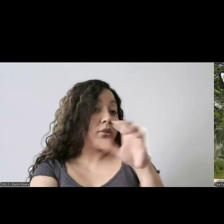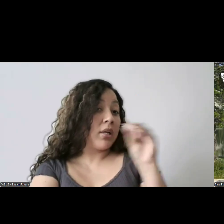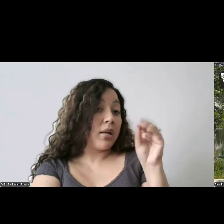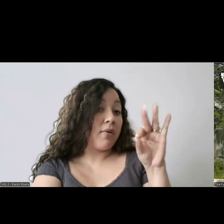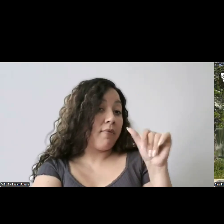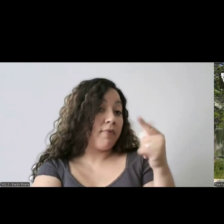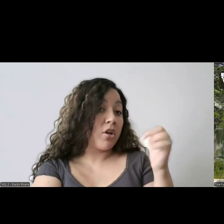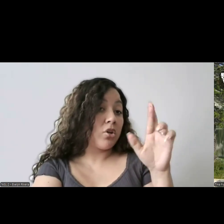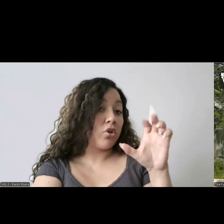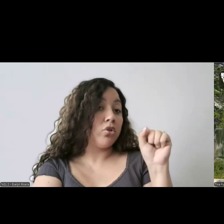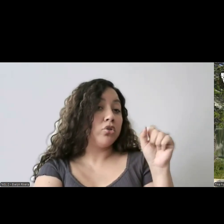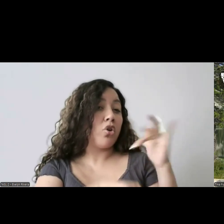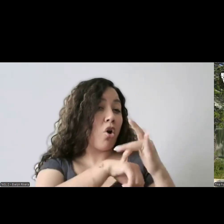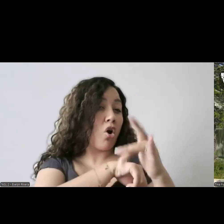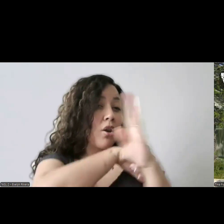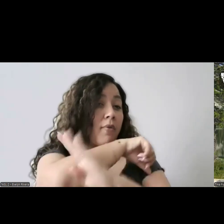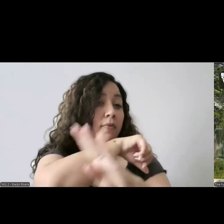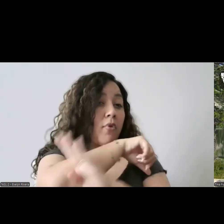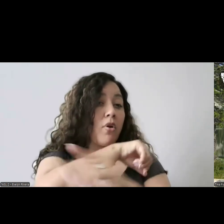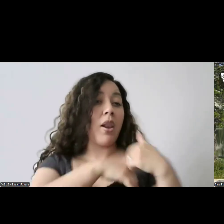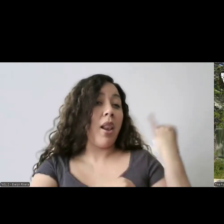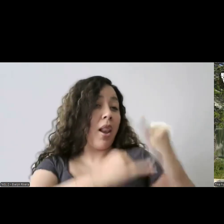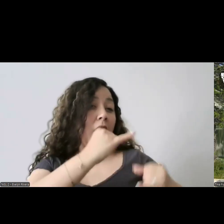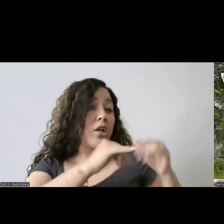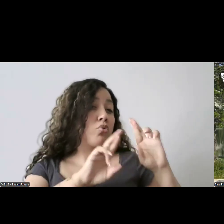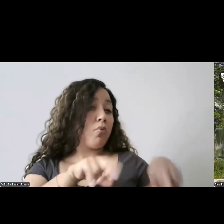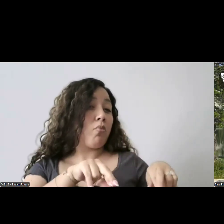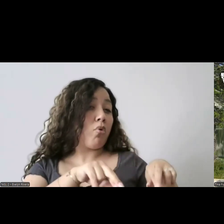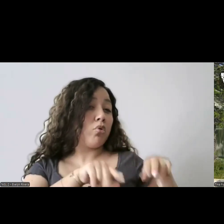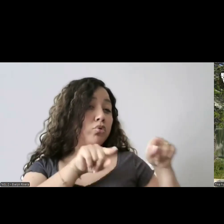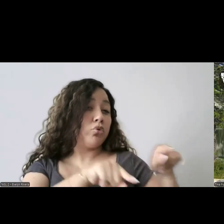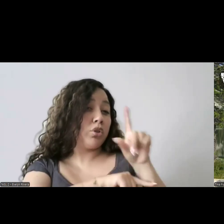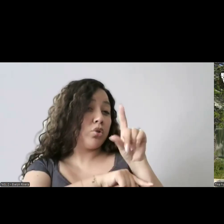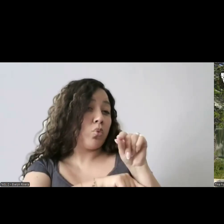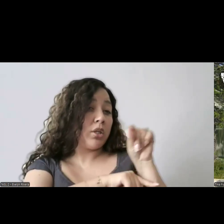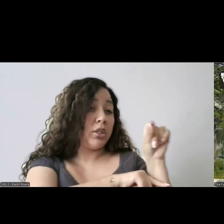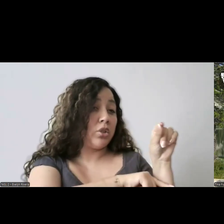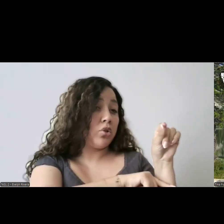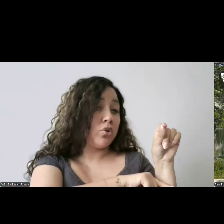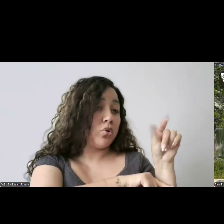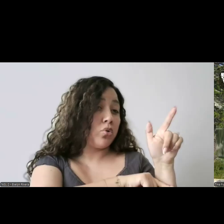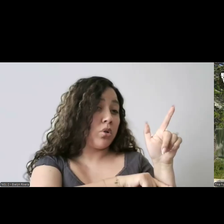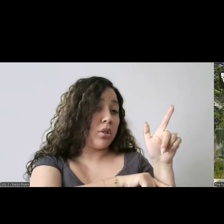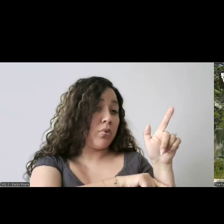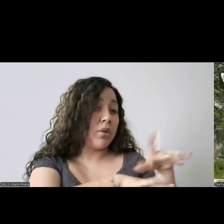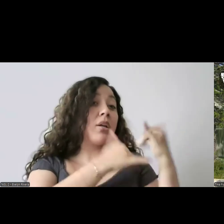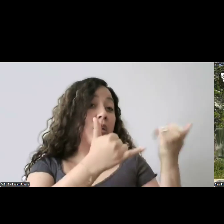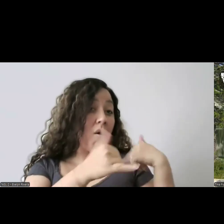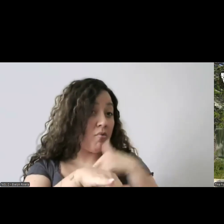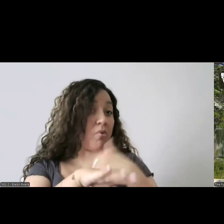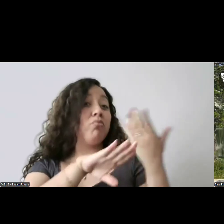So the last report was published in 2021, so we're really excited to have new